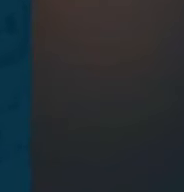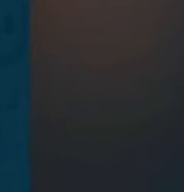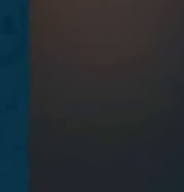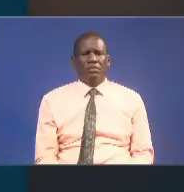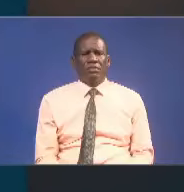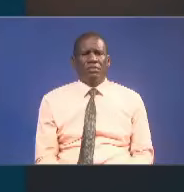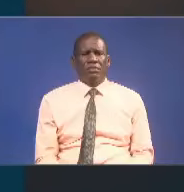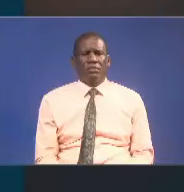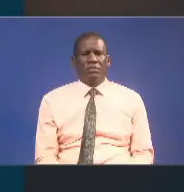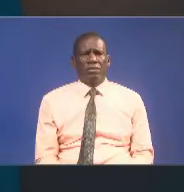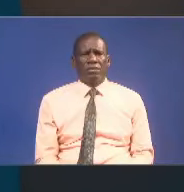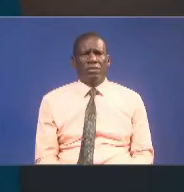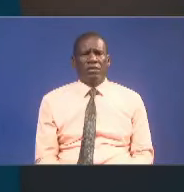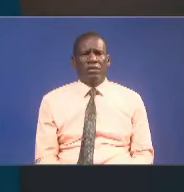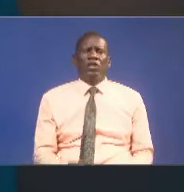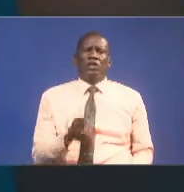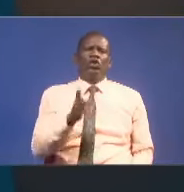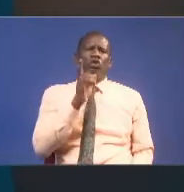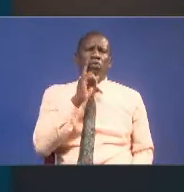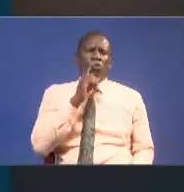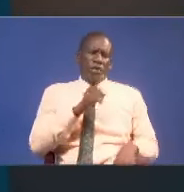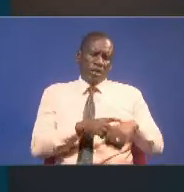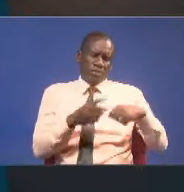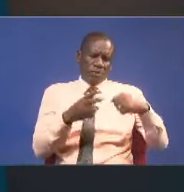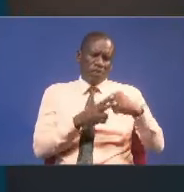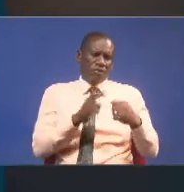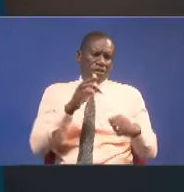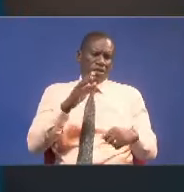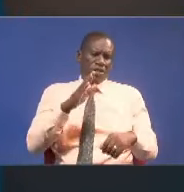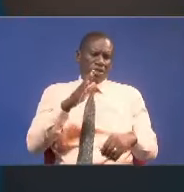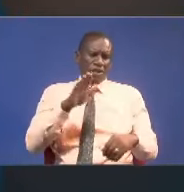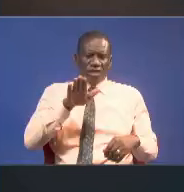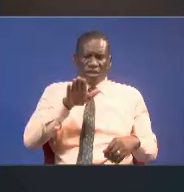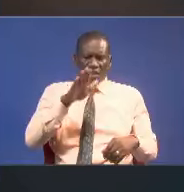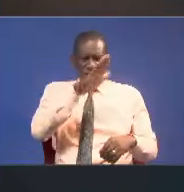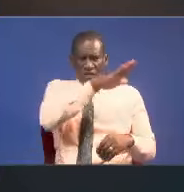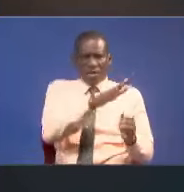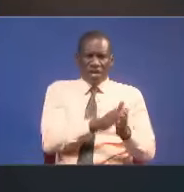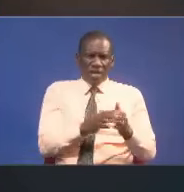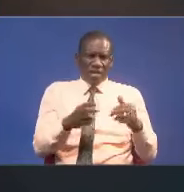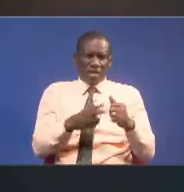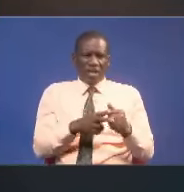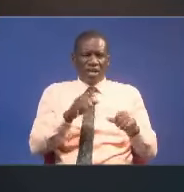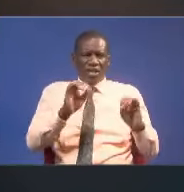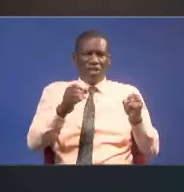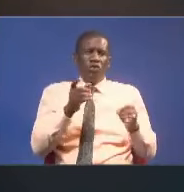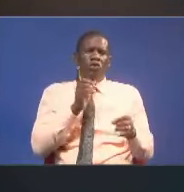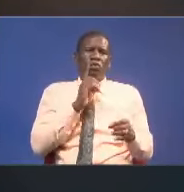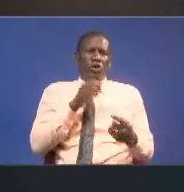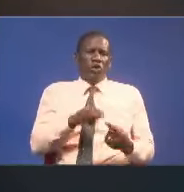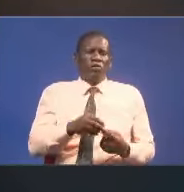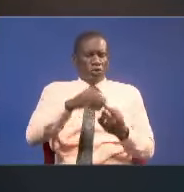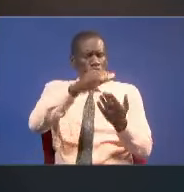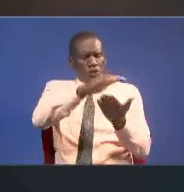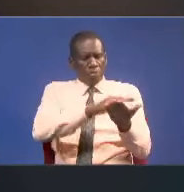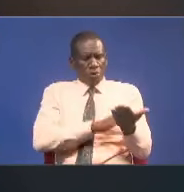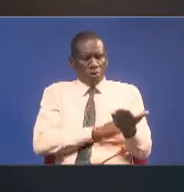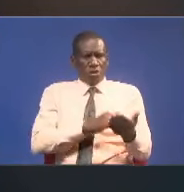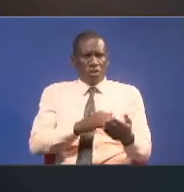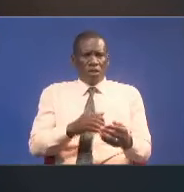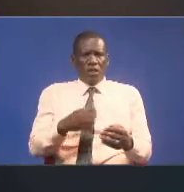the 1st of September, on 7 p.m. and 9 p.m. on our bulletins. That special report is